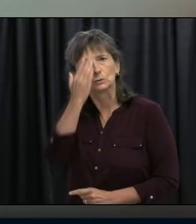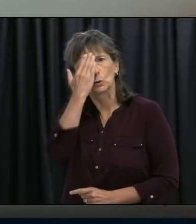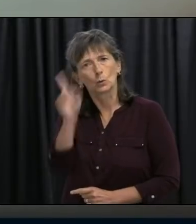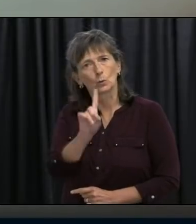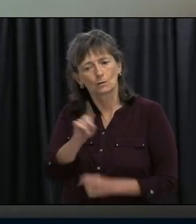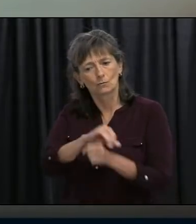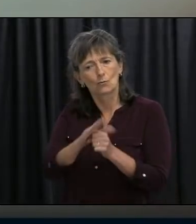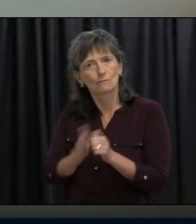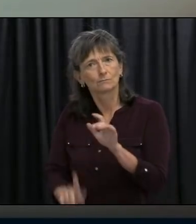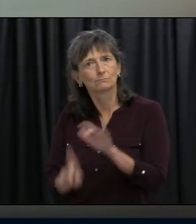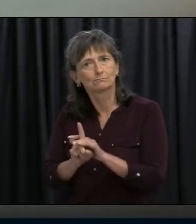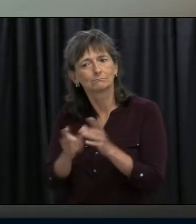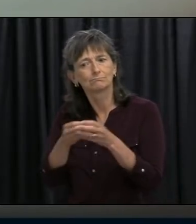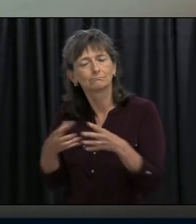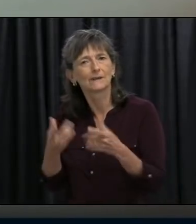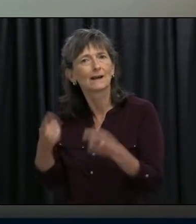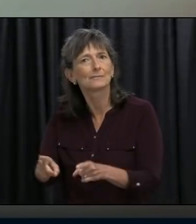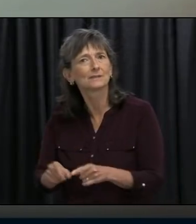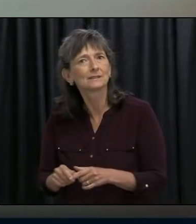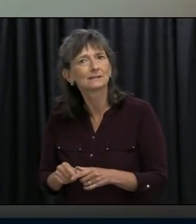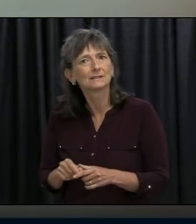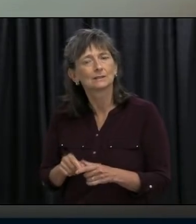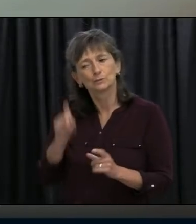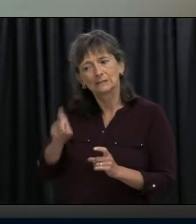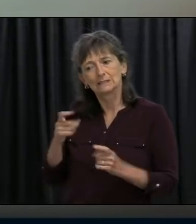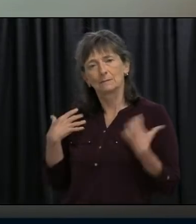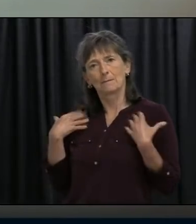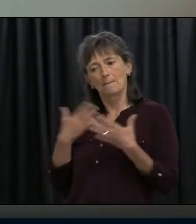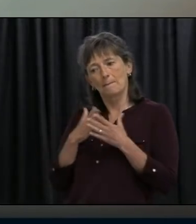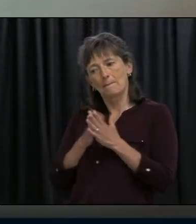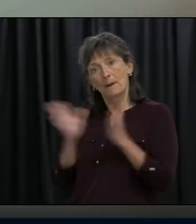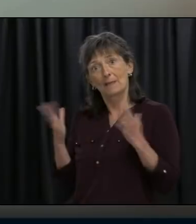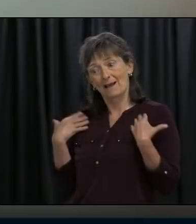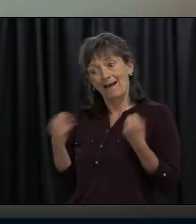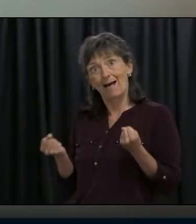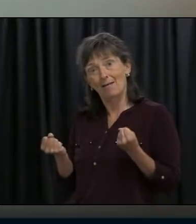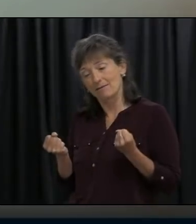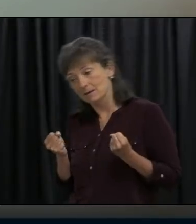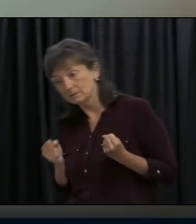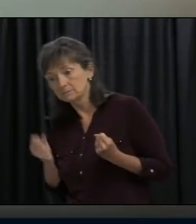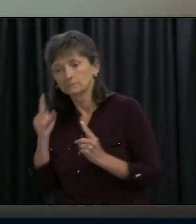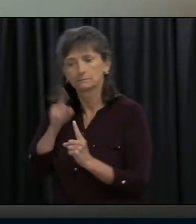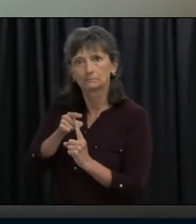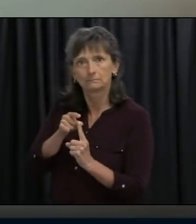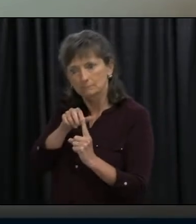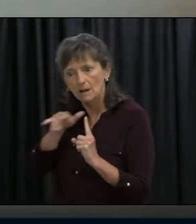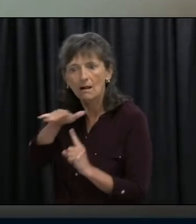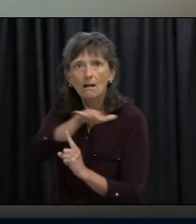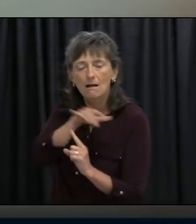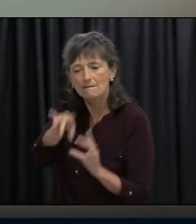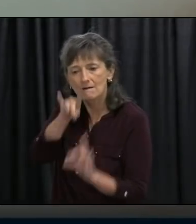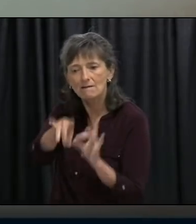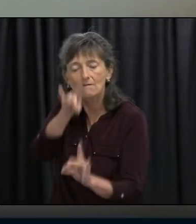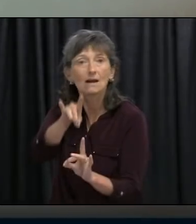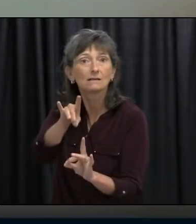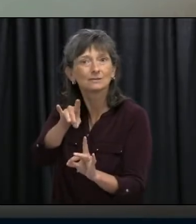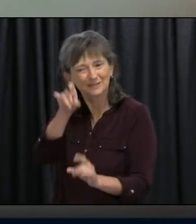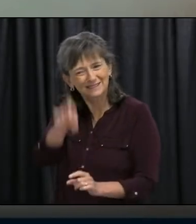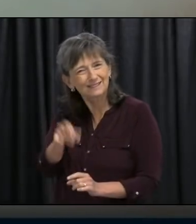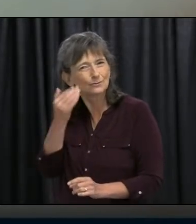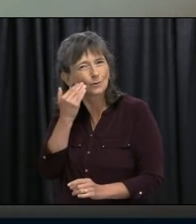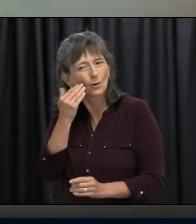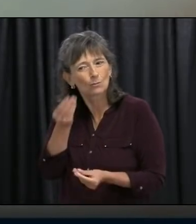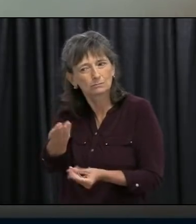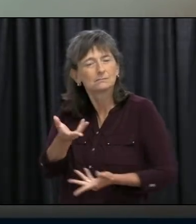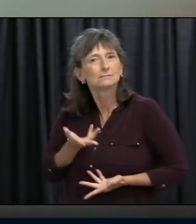As cases are confirmed, our public health system will be ready to respond in that circumstance. So we